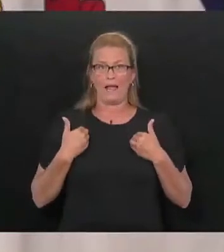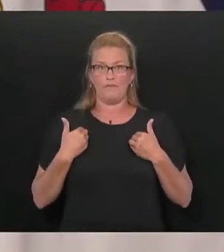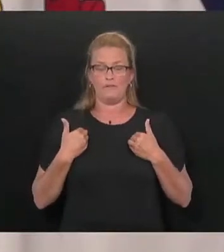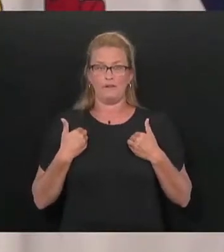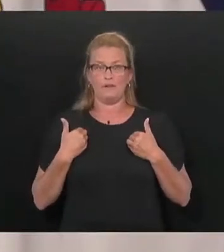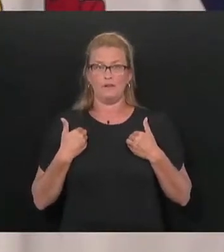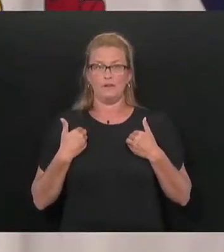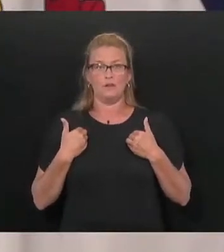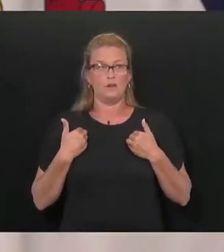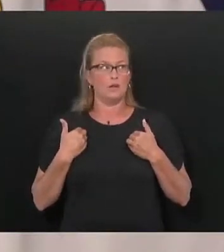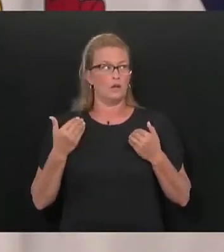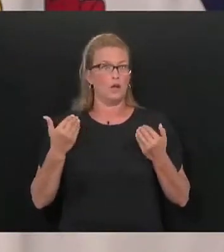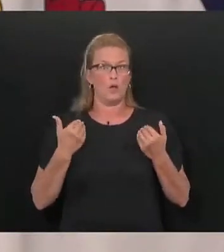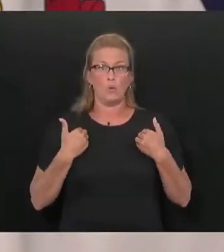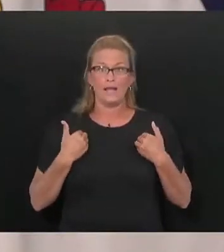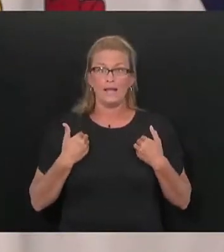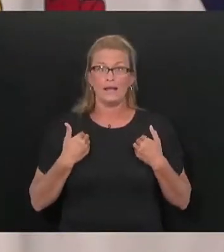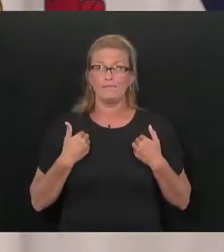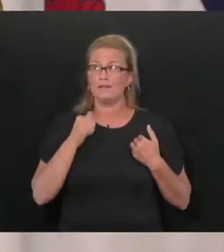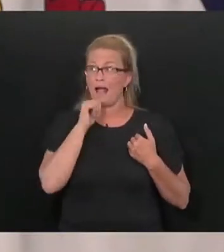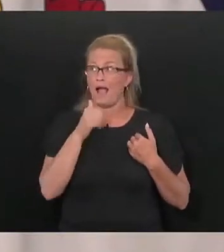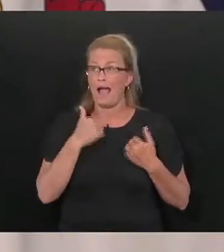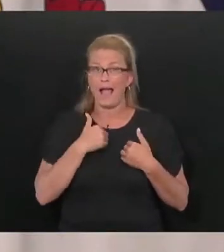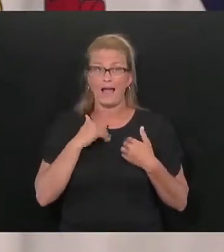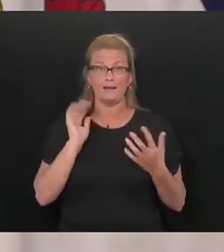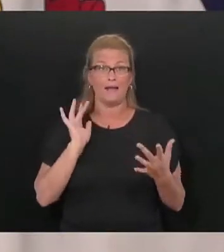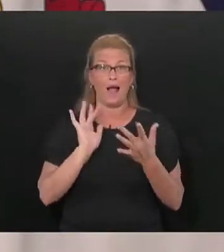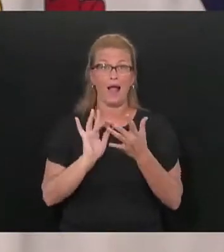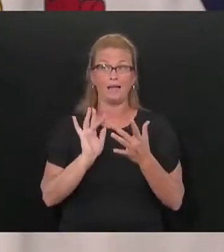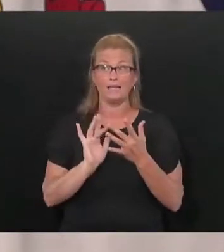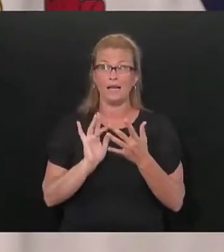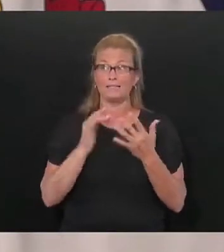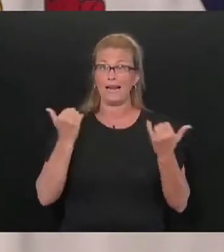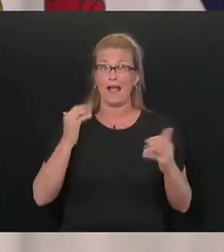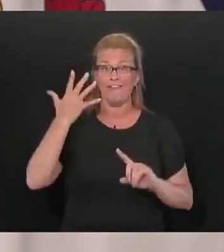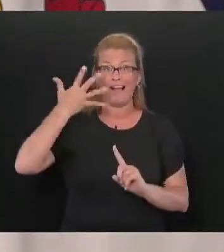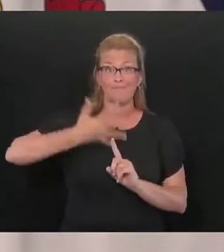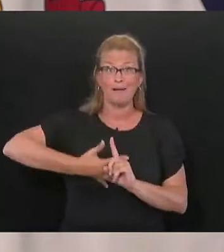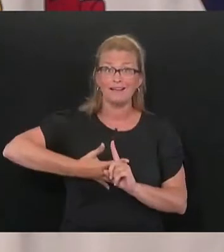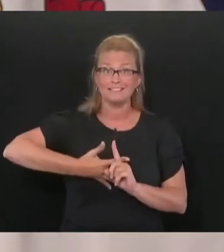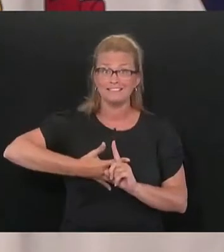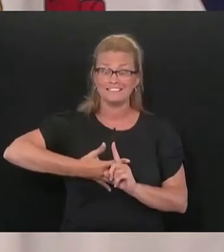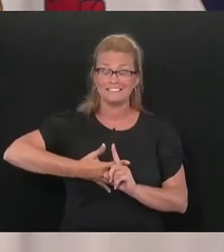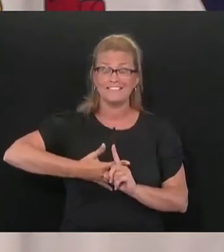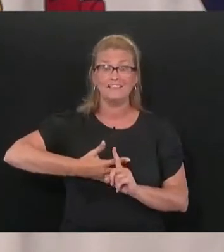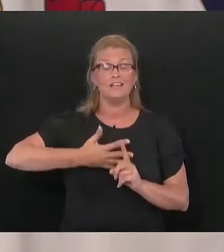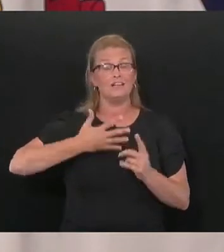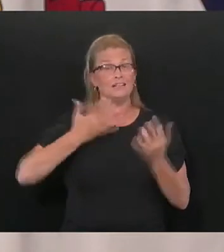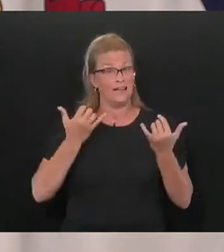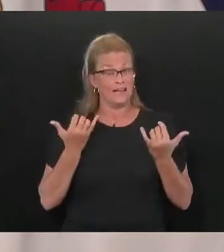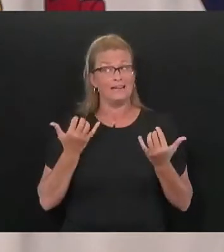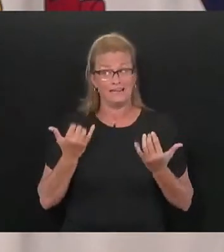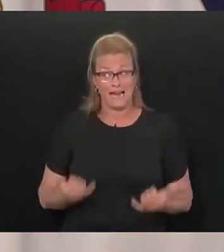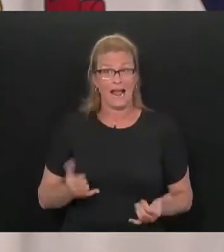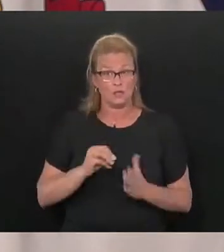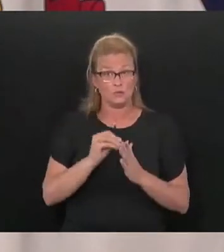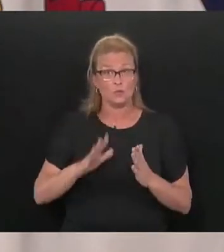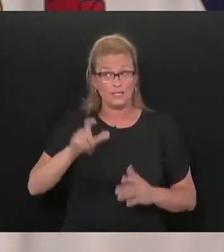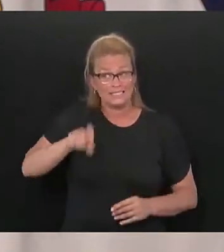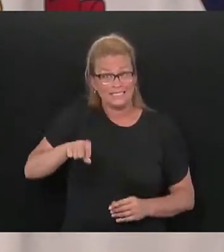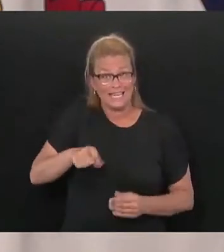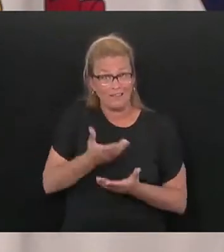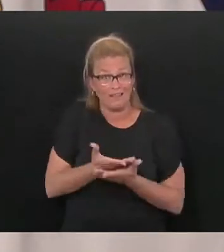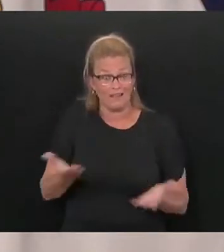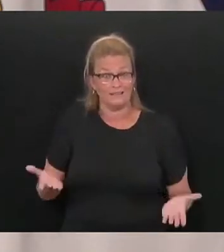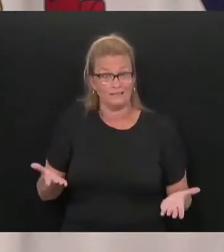have been out of contact with them for approaching 5 months now, and they need stuff.